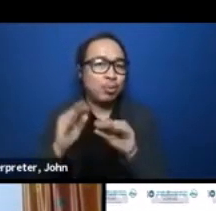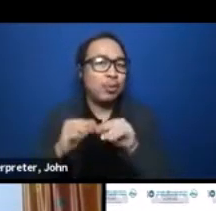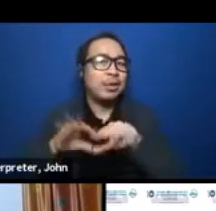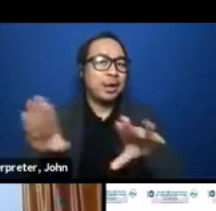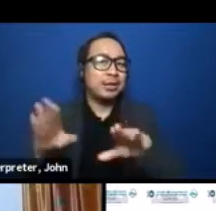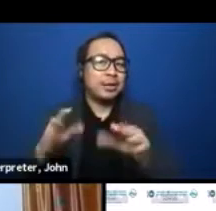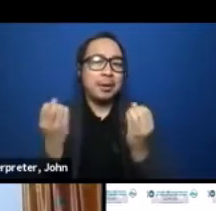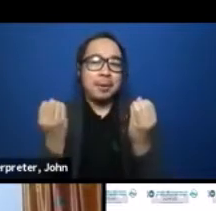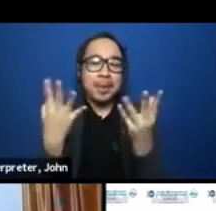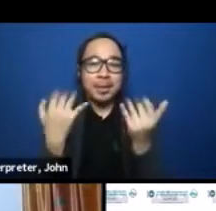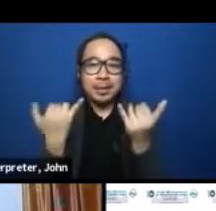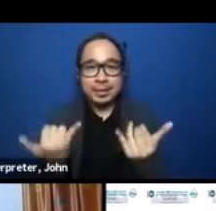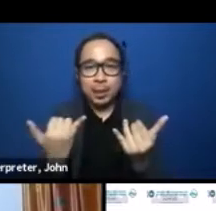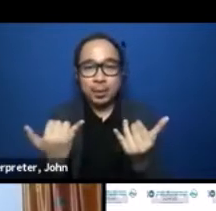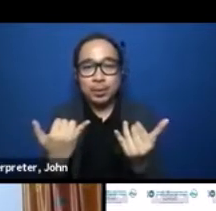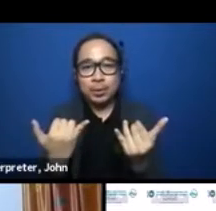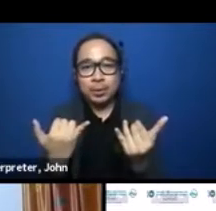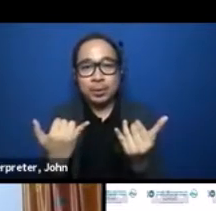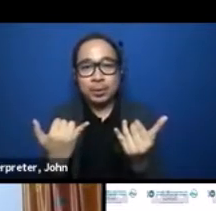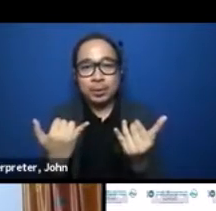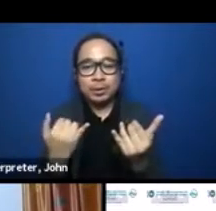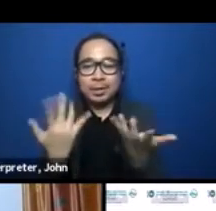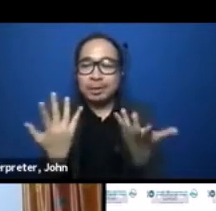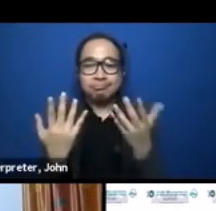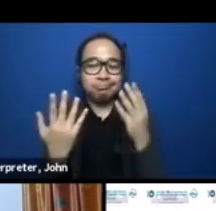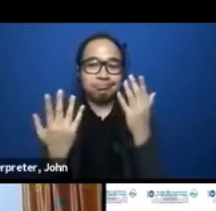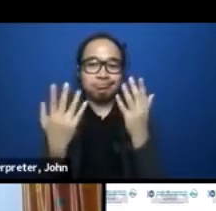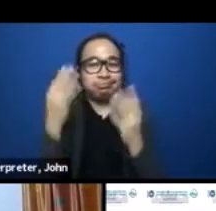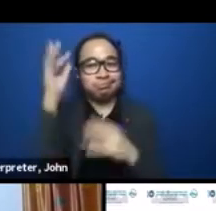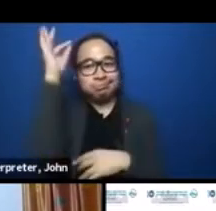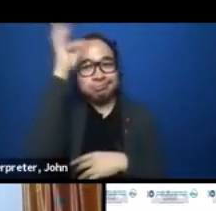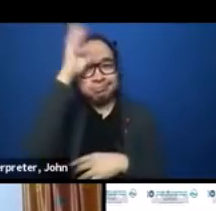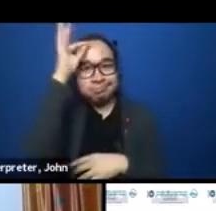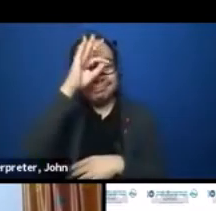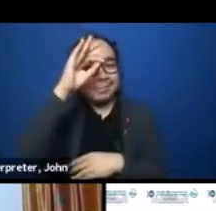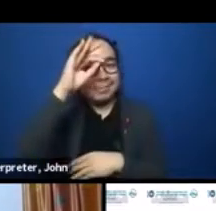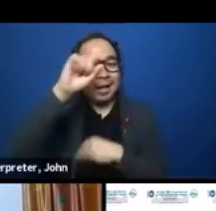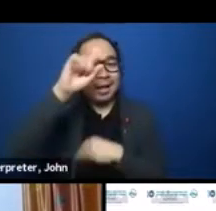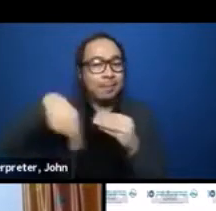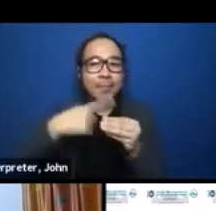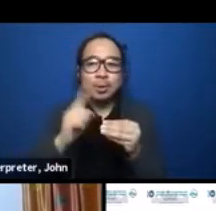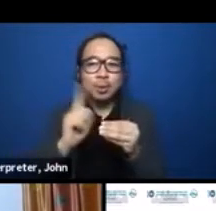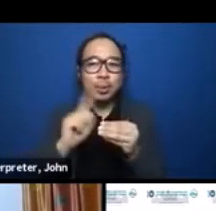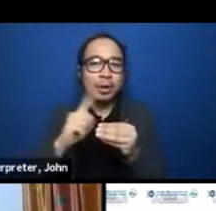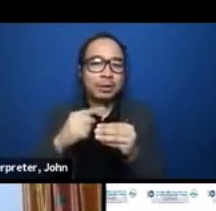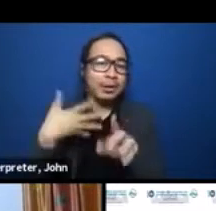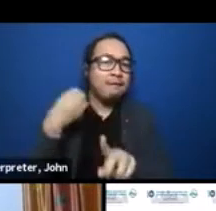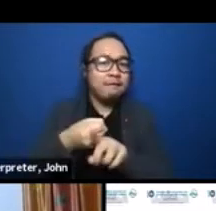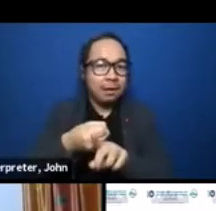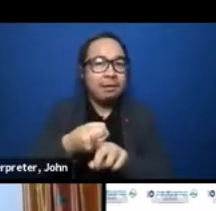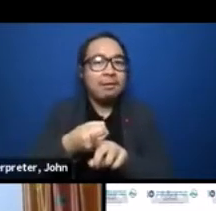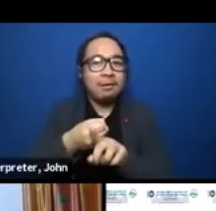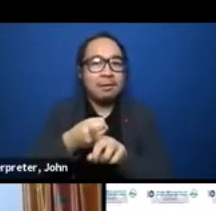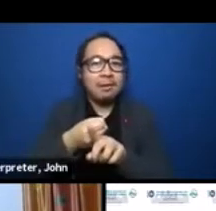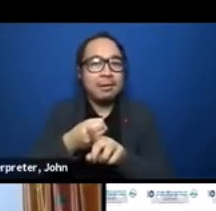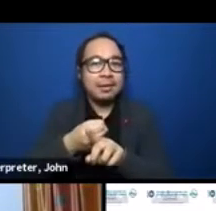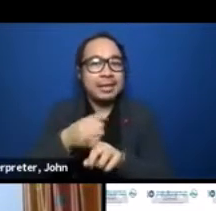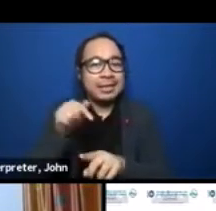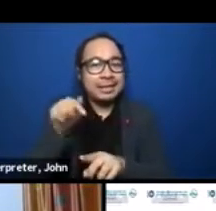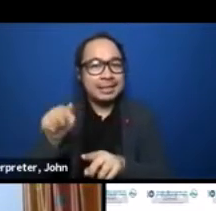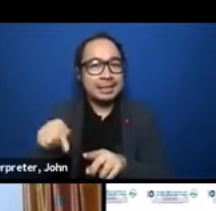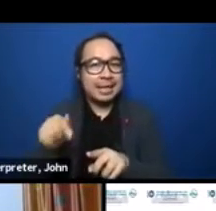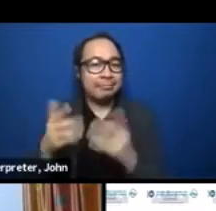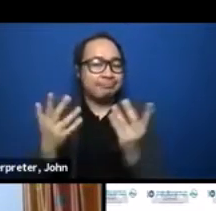the users, we are quite ignorant about what could be the consequences of that. You know, the sort